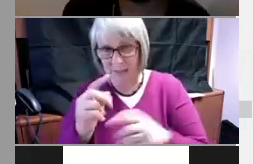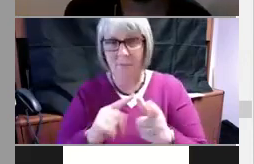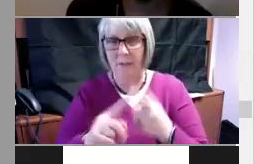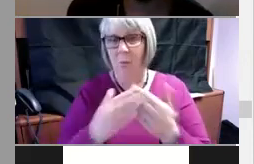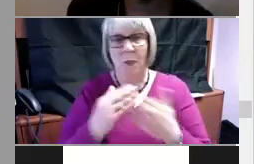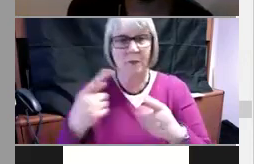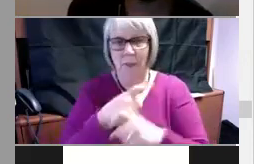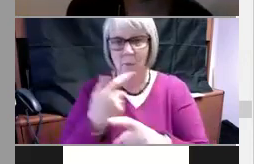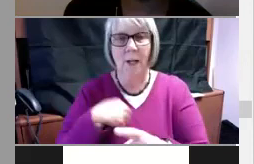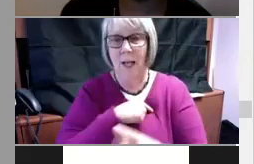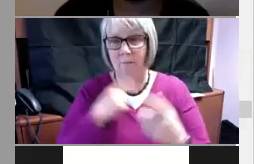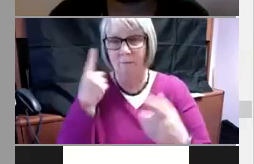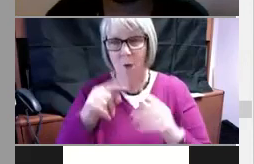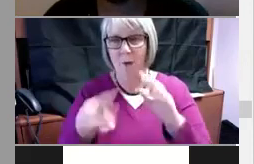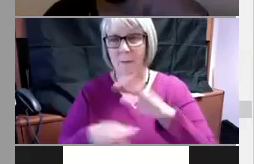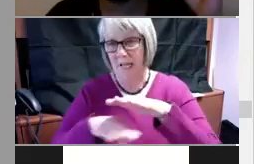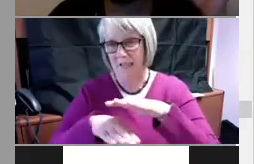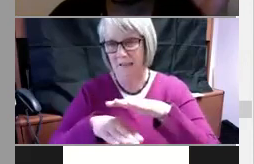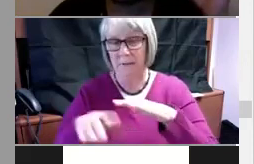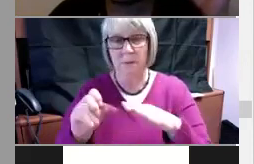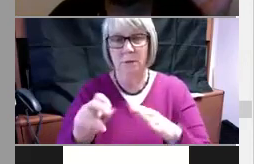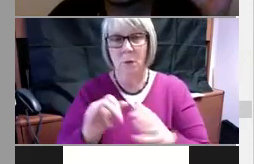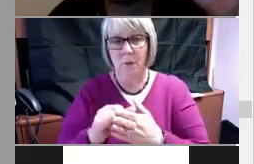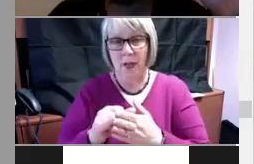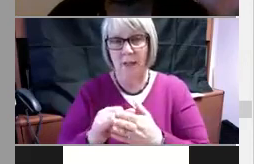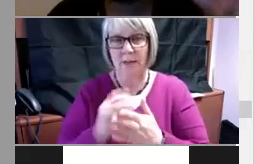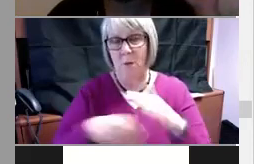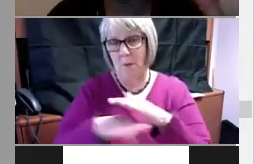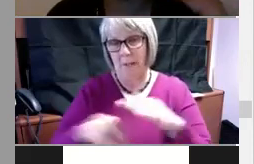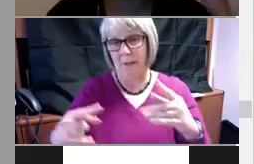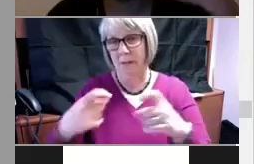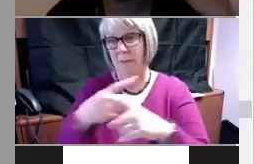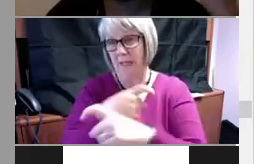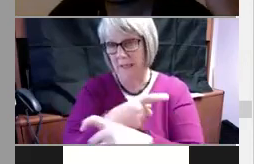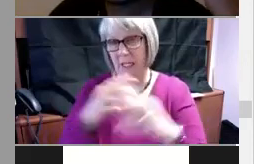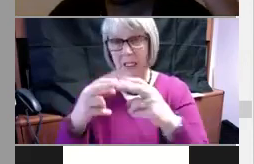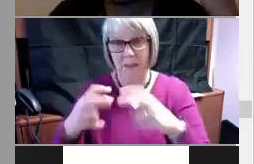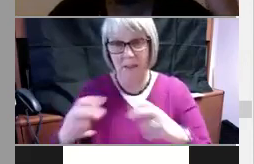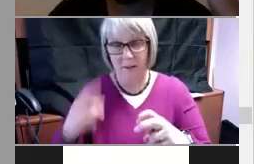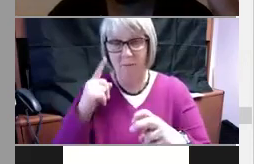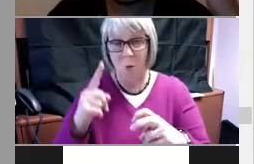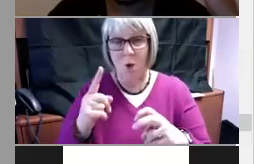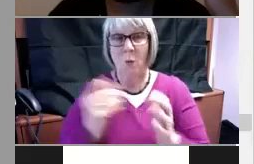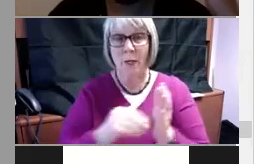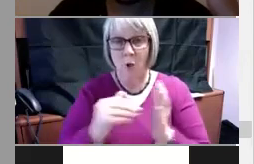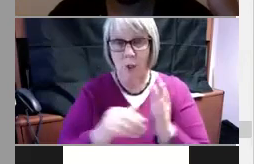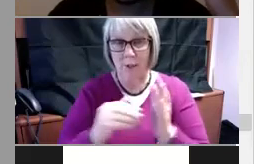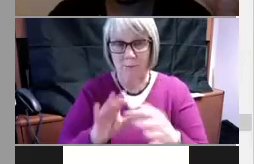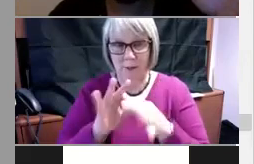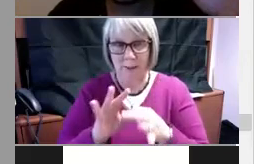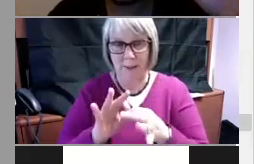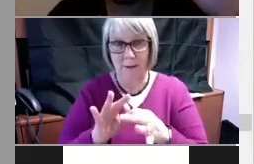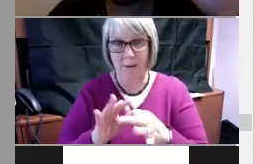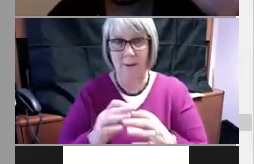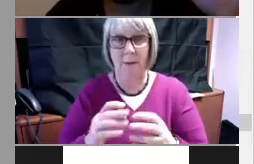the base case. Right, so that was our basic complexity analysis for recurrence relations. And for merge